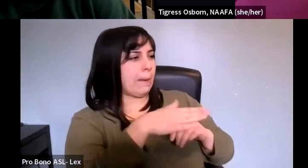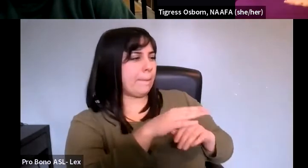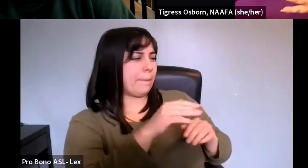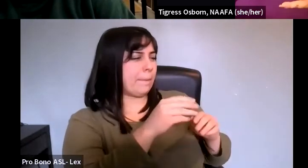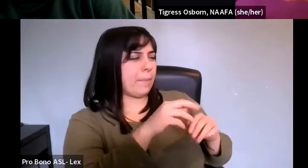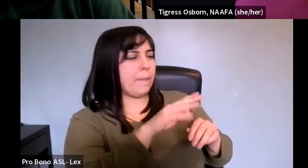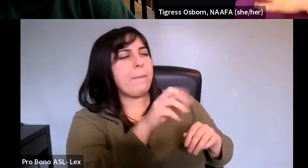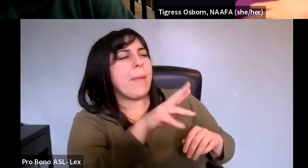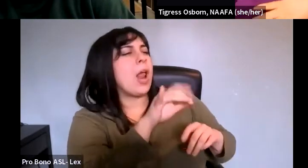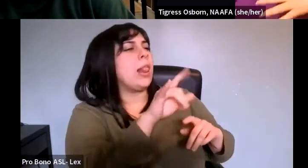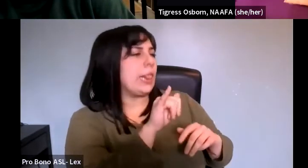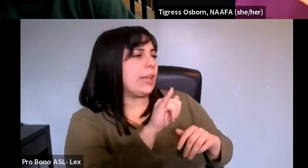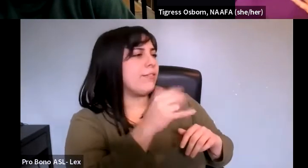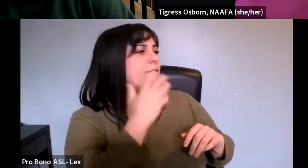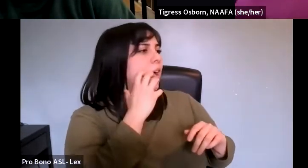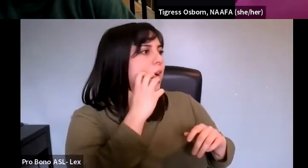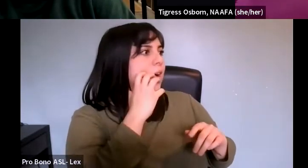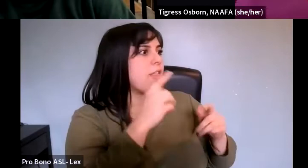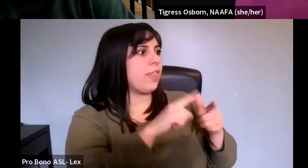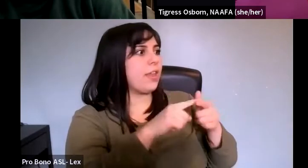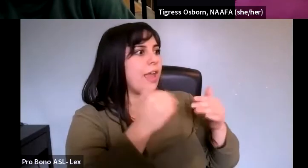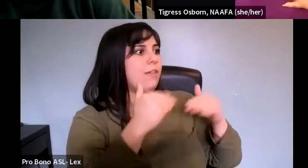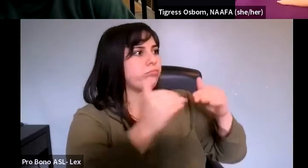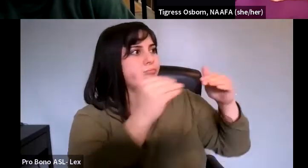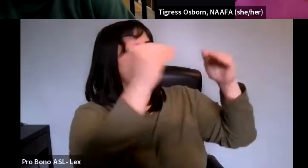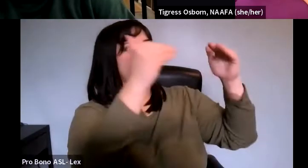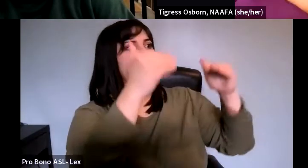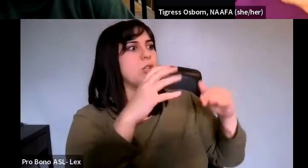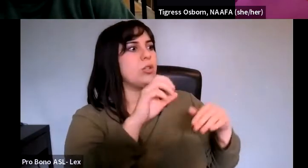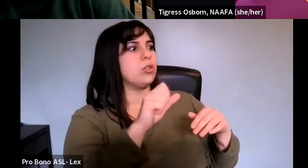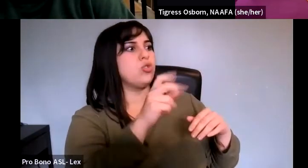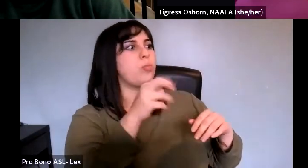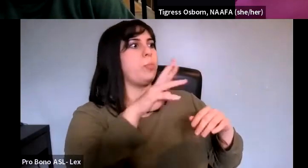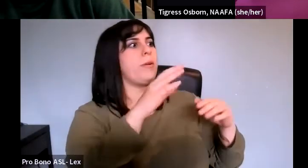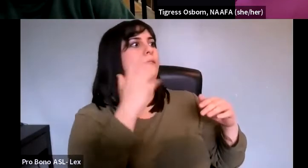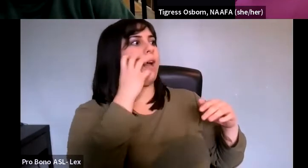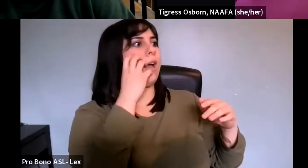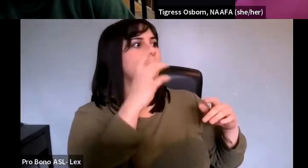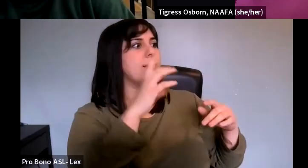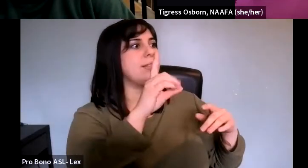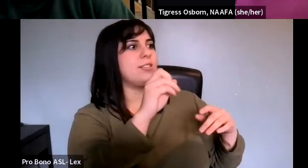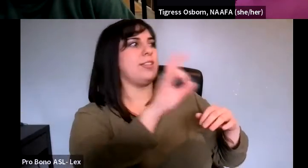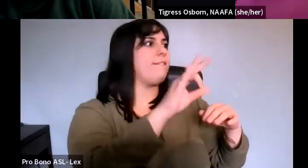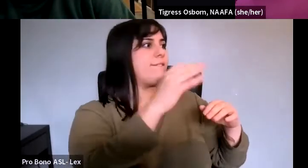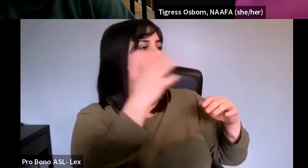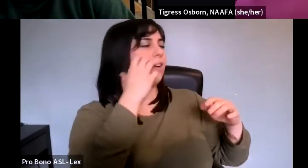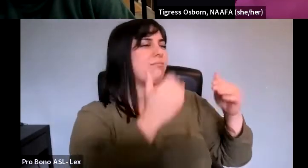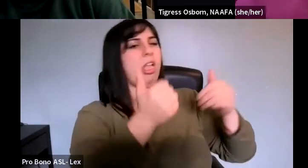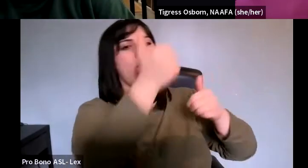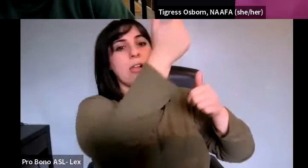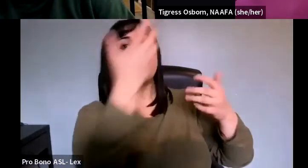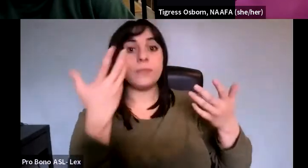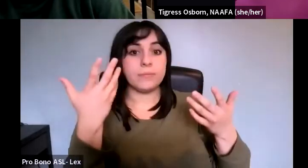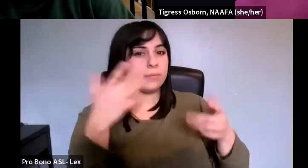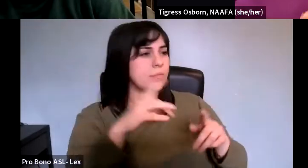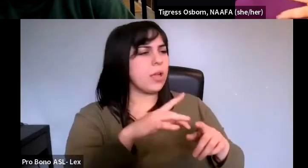medium fats and super fats and infinifats and death fats. And we have all this language in activist community that we use about it that I'm not sure